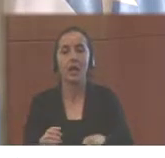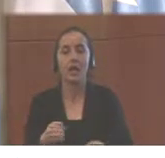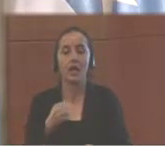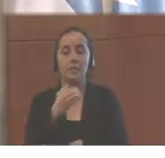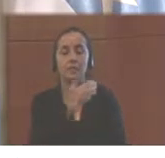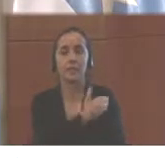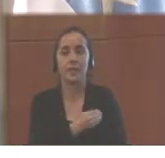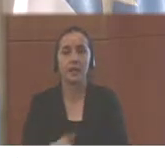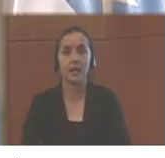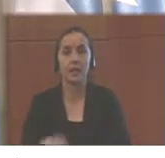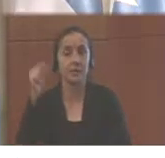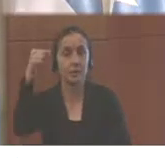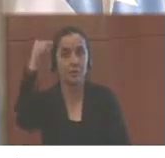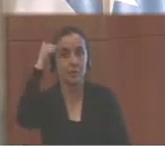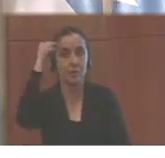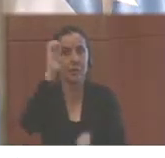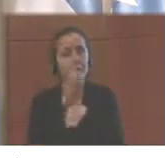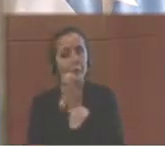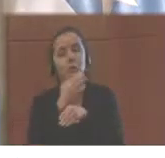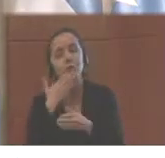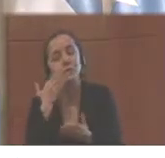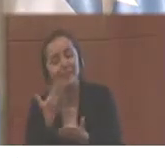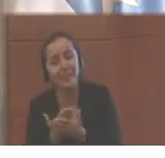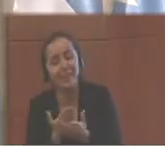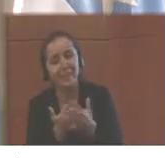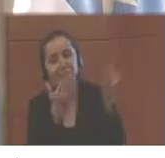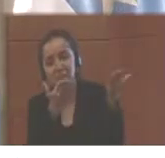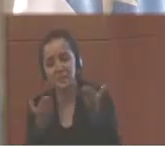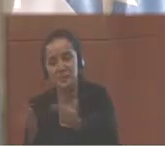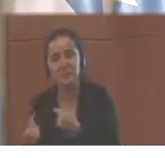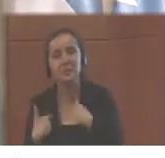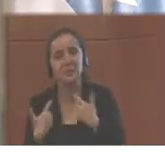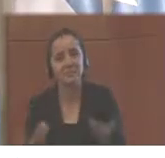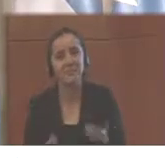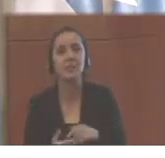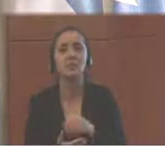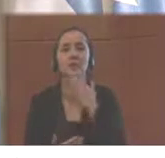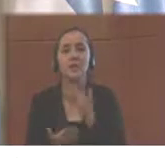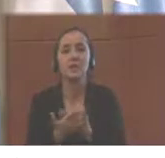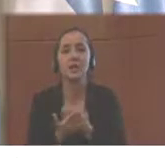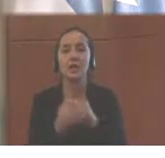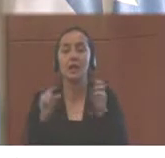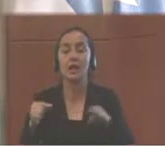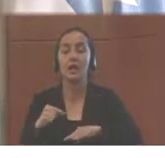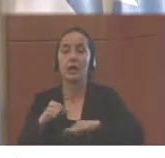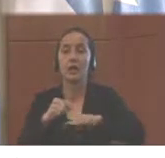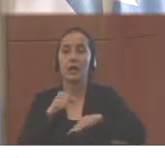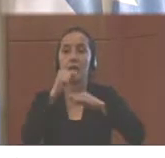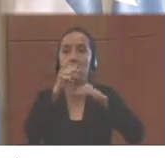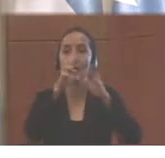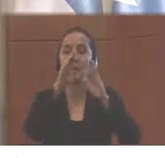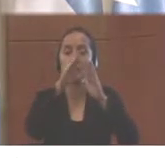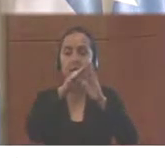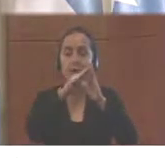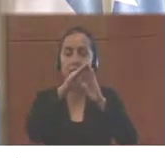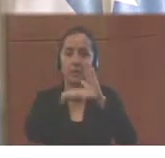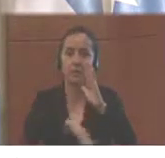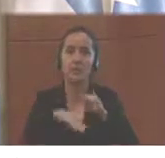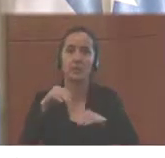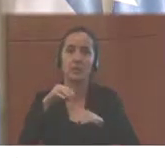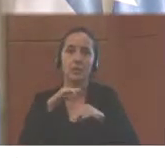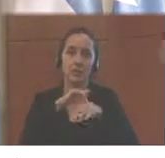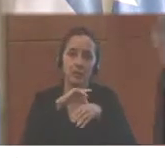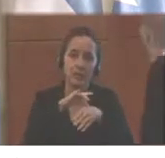of Ecuador, we thank the government of Ecuador, we thank the officers of the